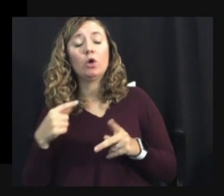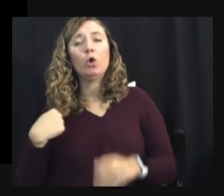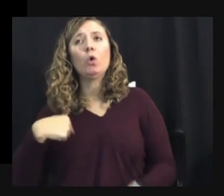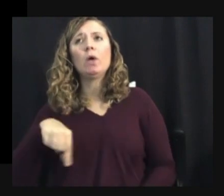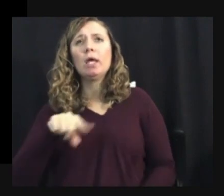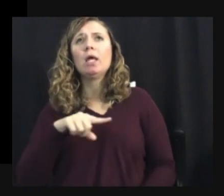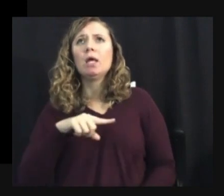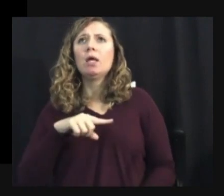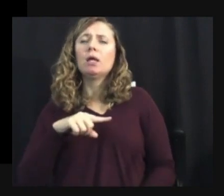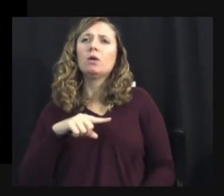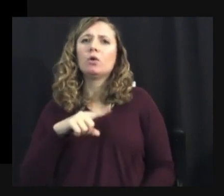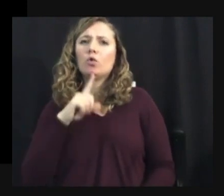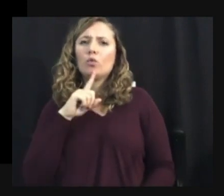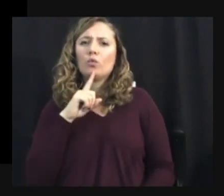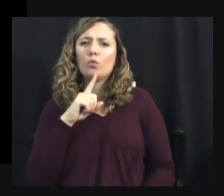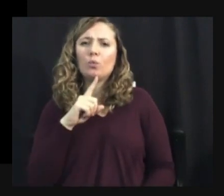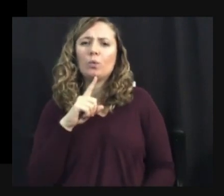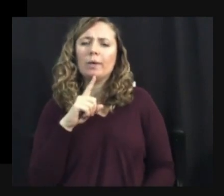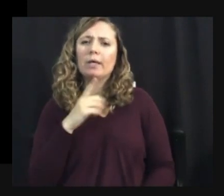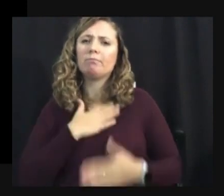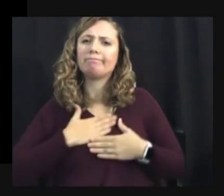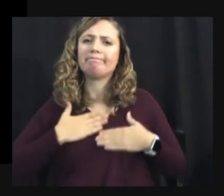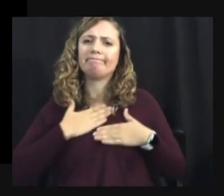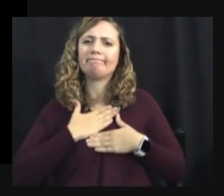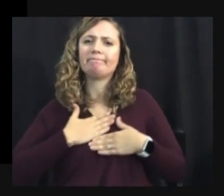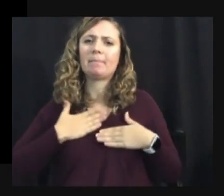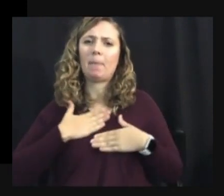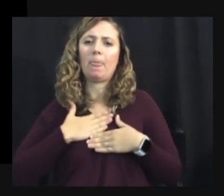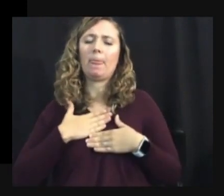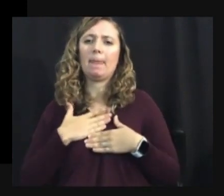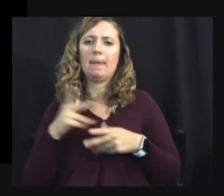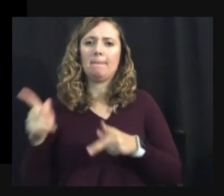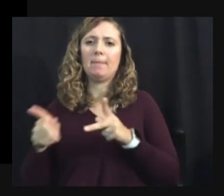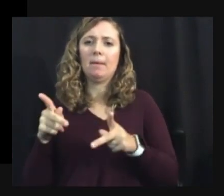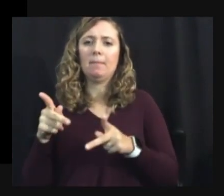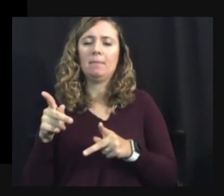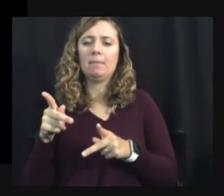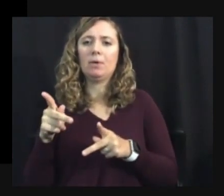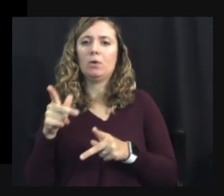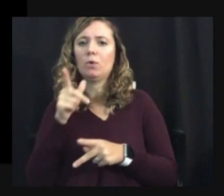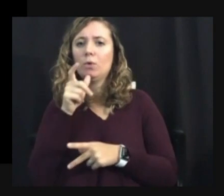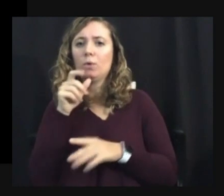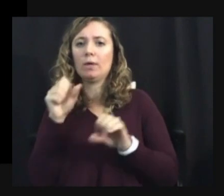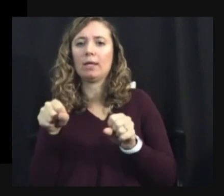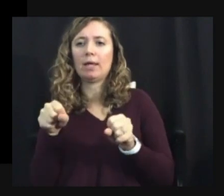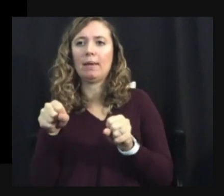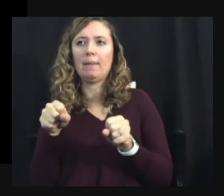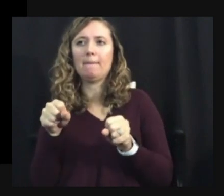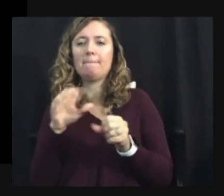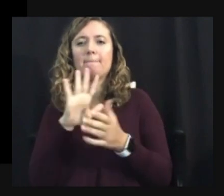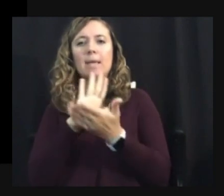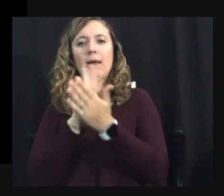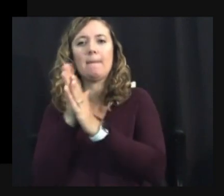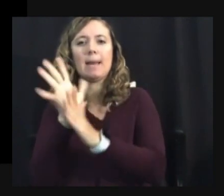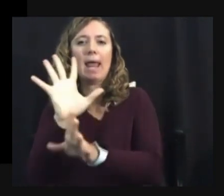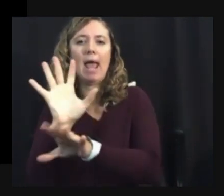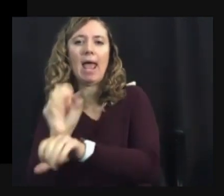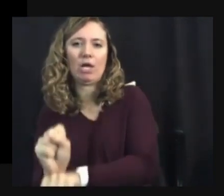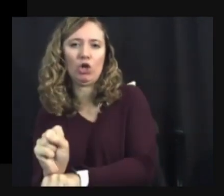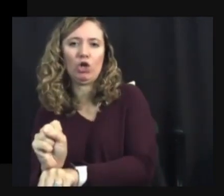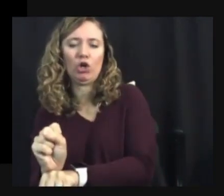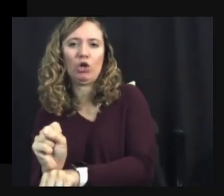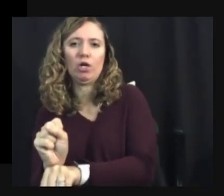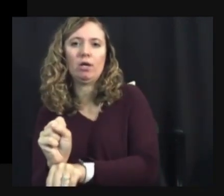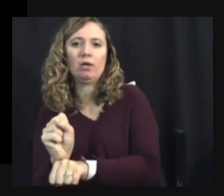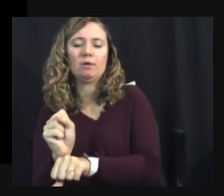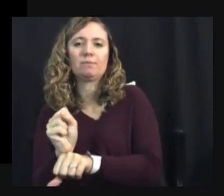we really appreciate people who can be an anchor to us. So this is why for